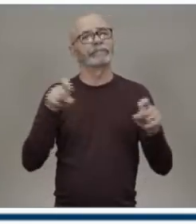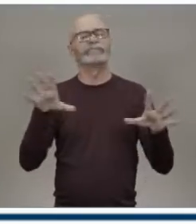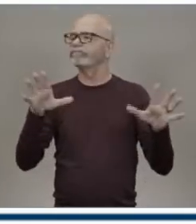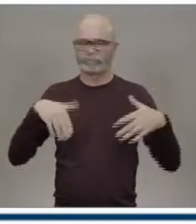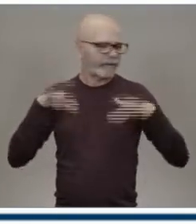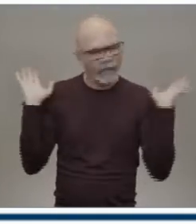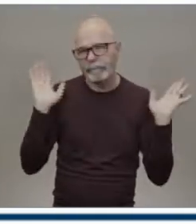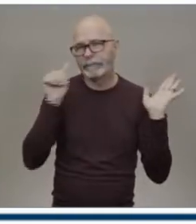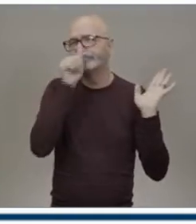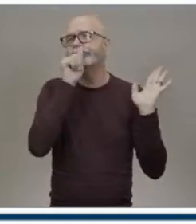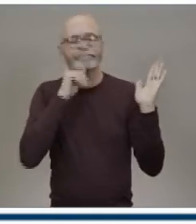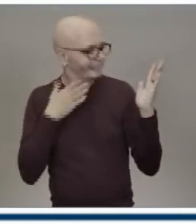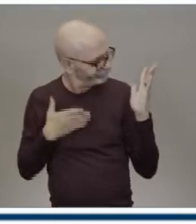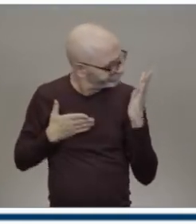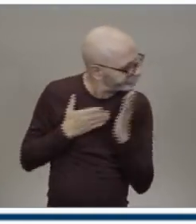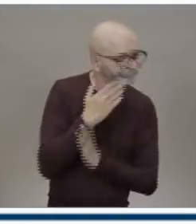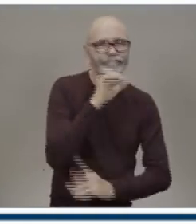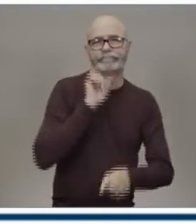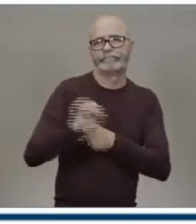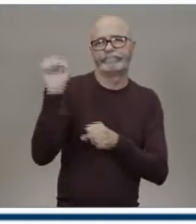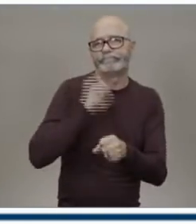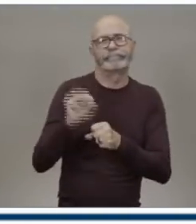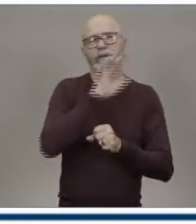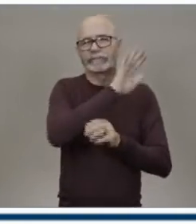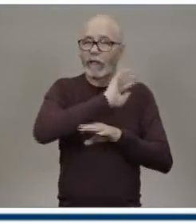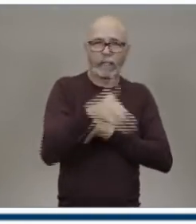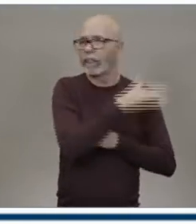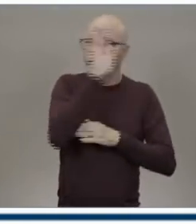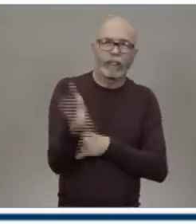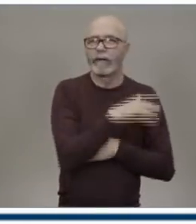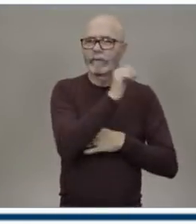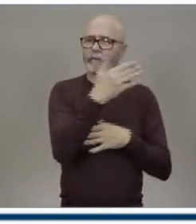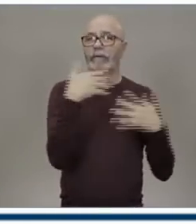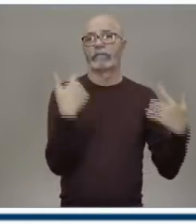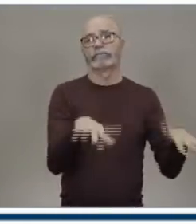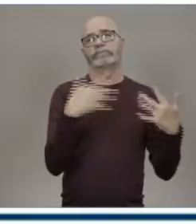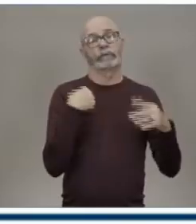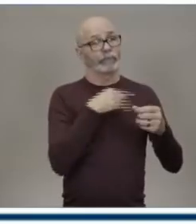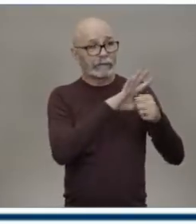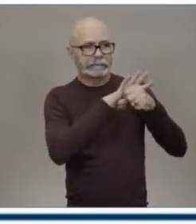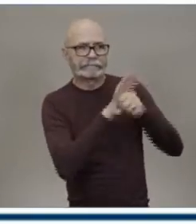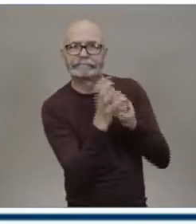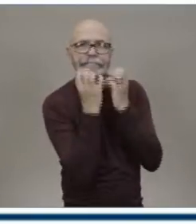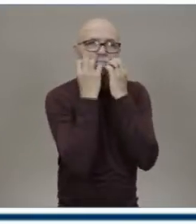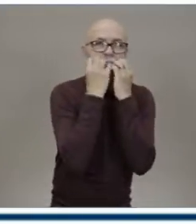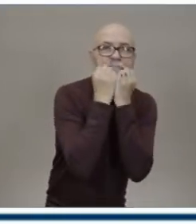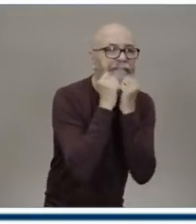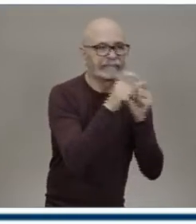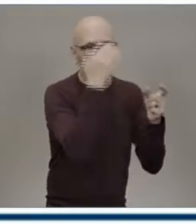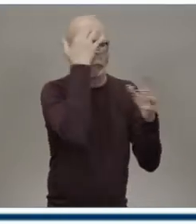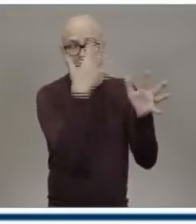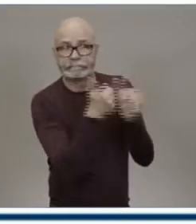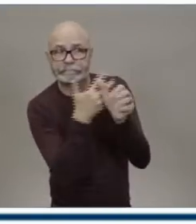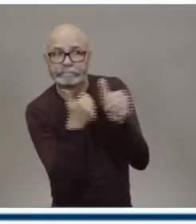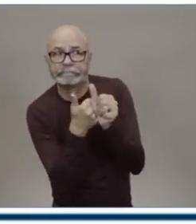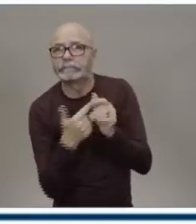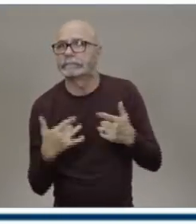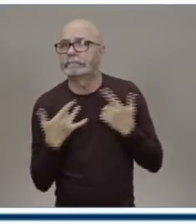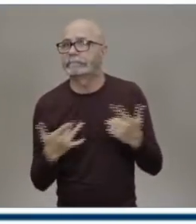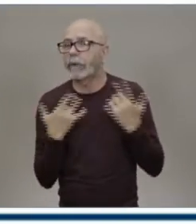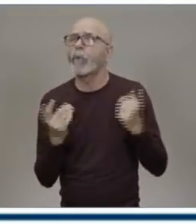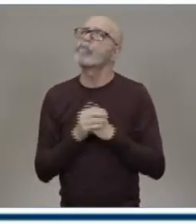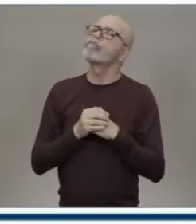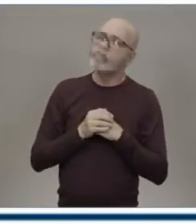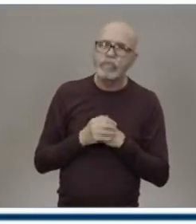their family time to continue to make sure that our COVID response is available for Nova Scotians.